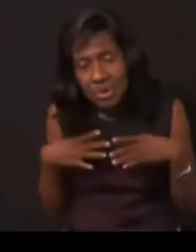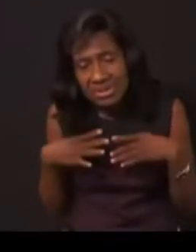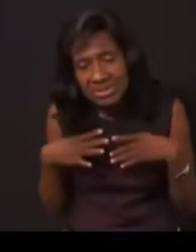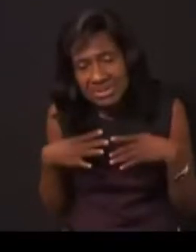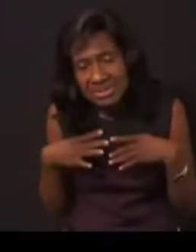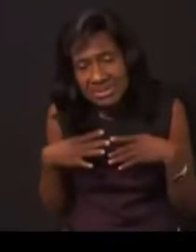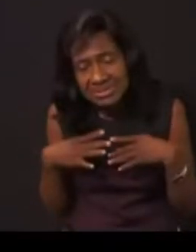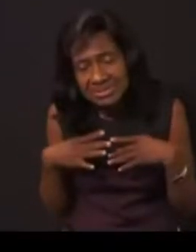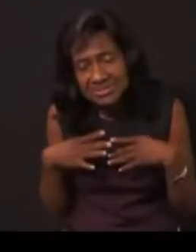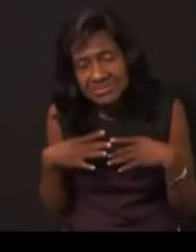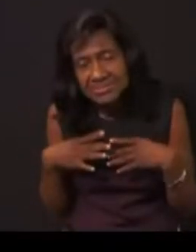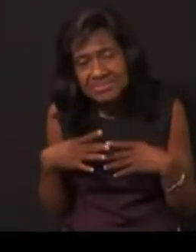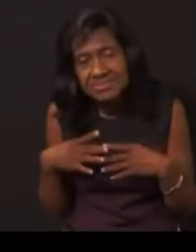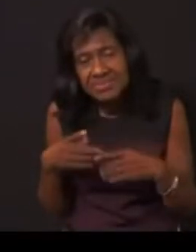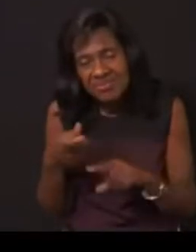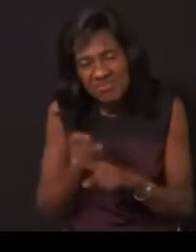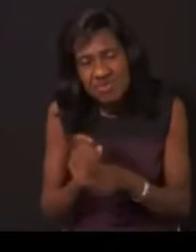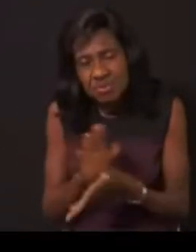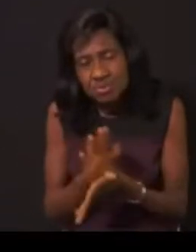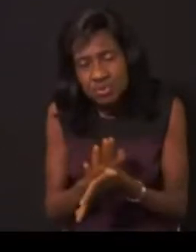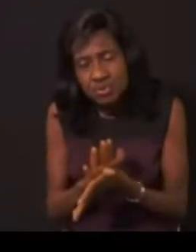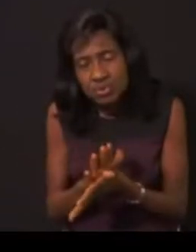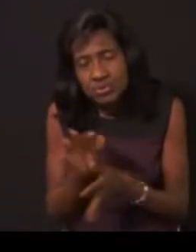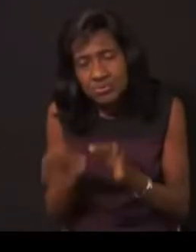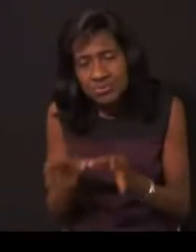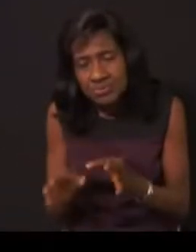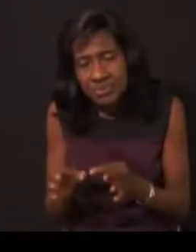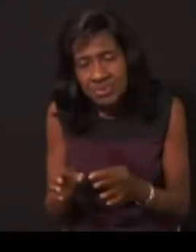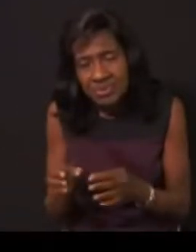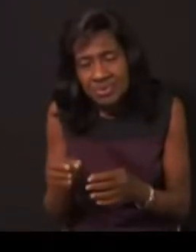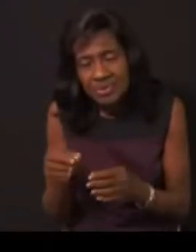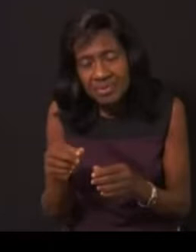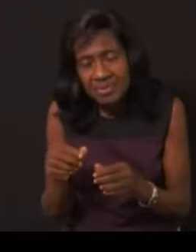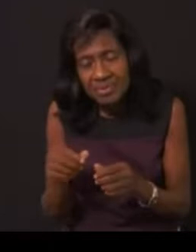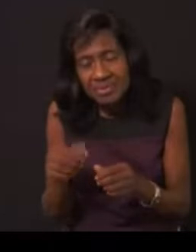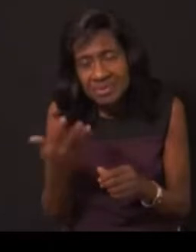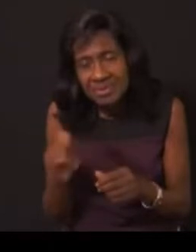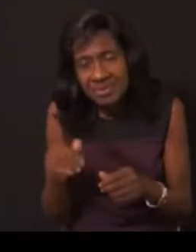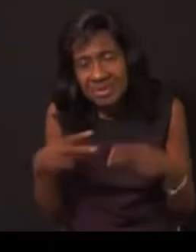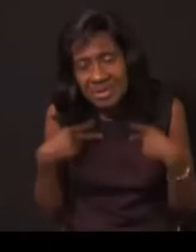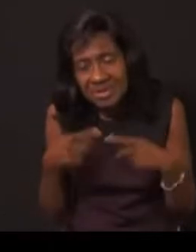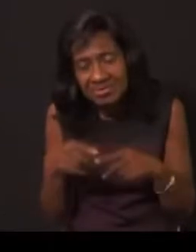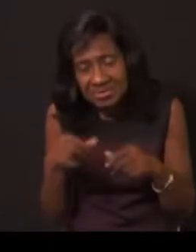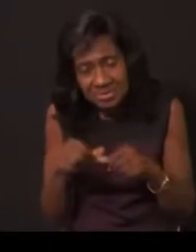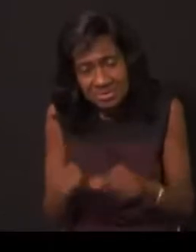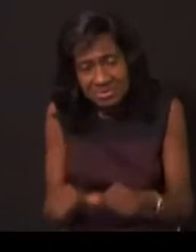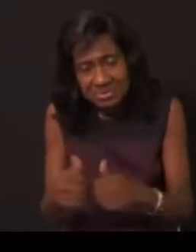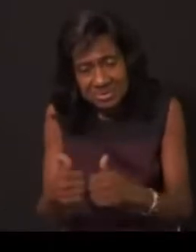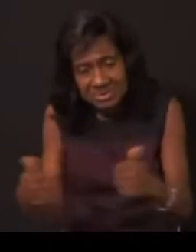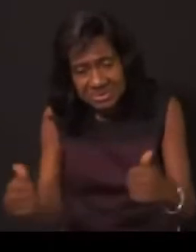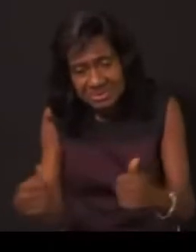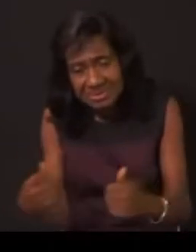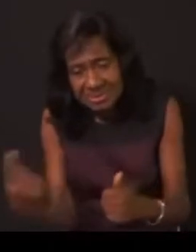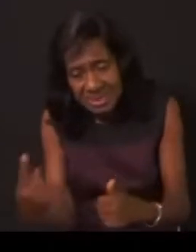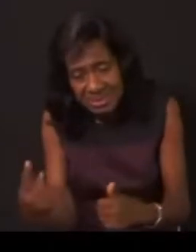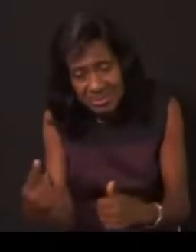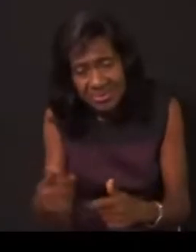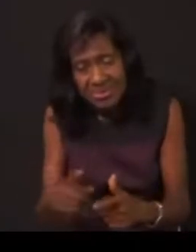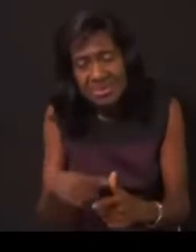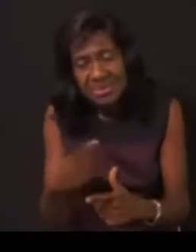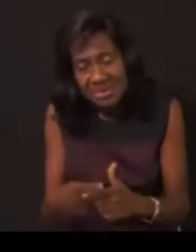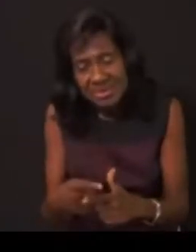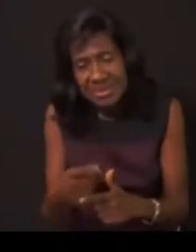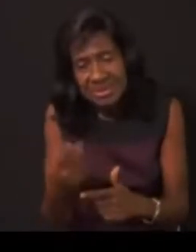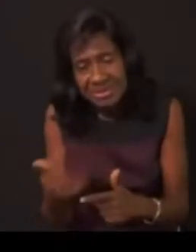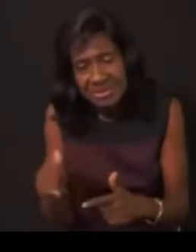and if the quarantine is in place, they can do a bit of the quarantine, a reduced amount of quarantine, and still have time with their families.